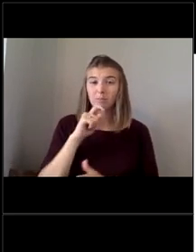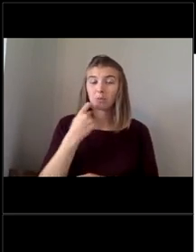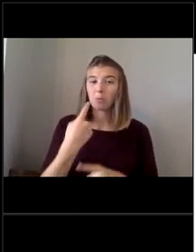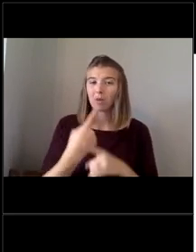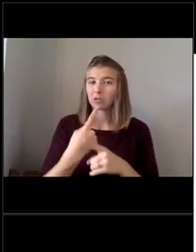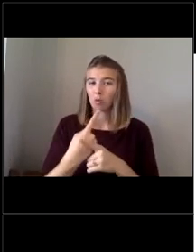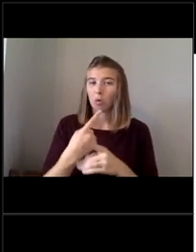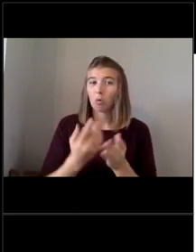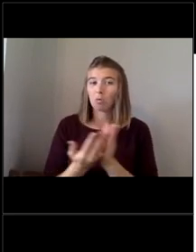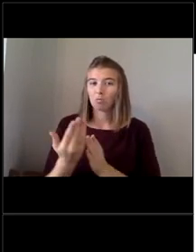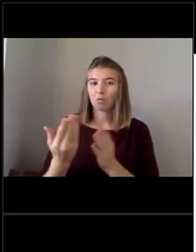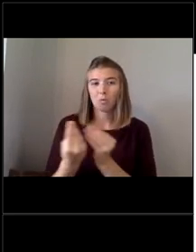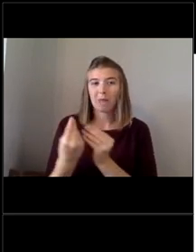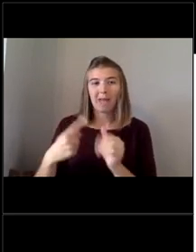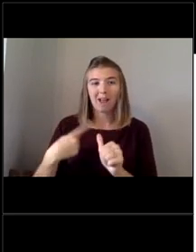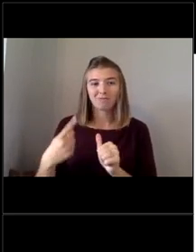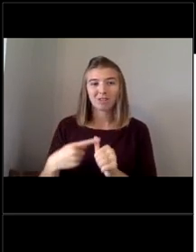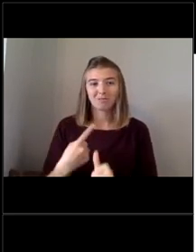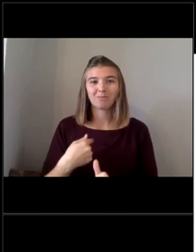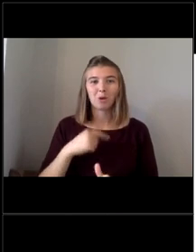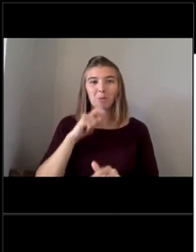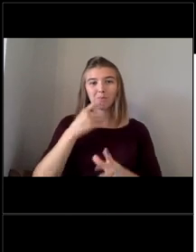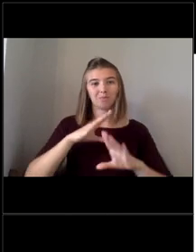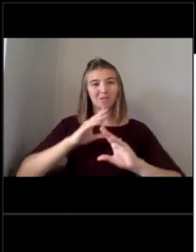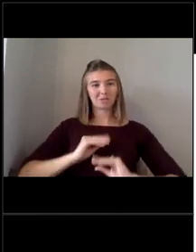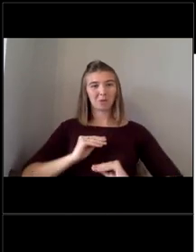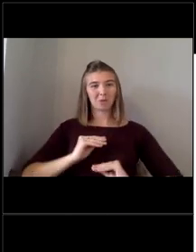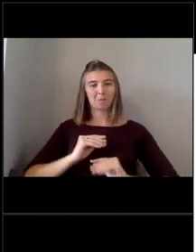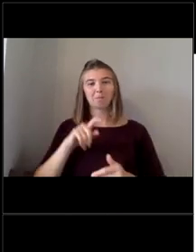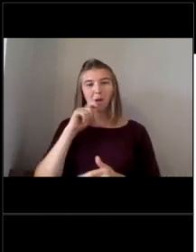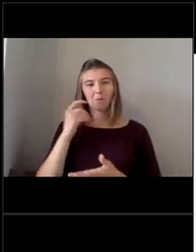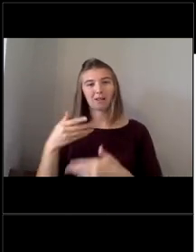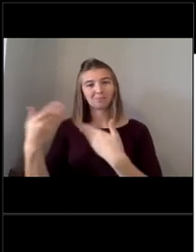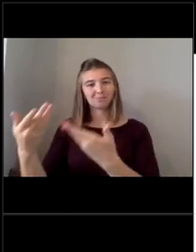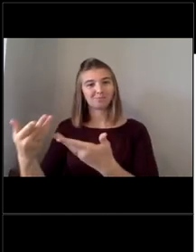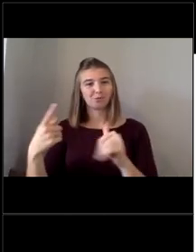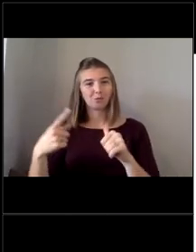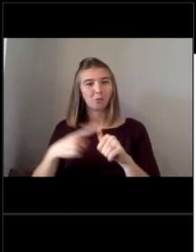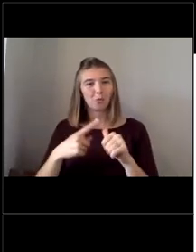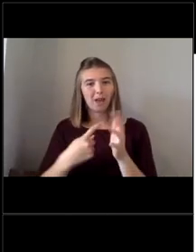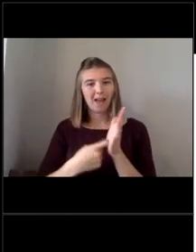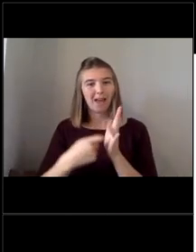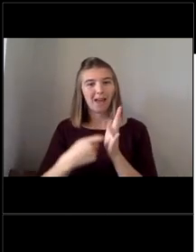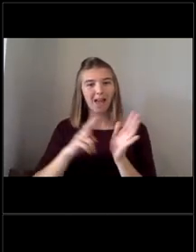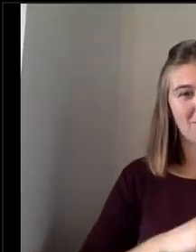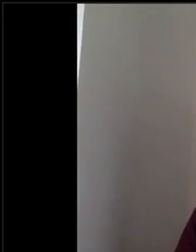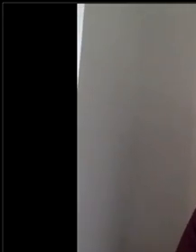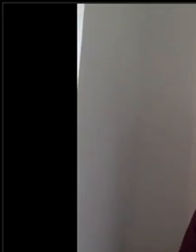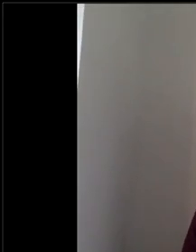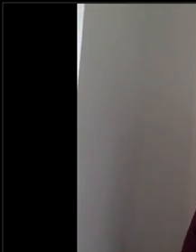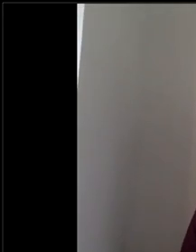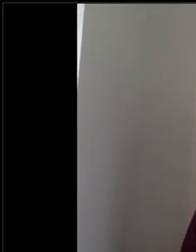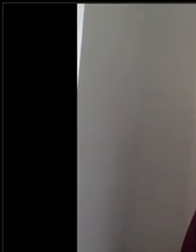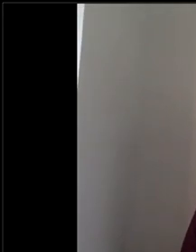your presentation. So I will stop wittering on. I'll hand over control to you, Aaron, and we'll pick up with your